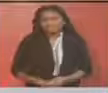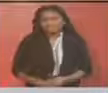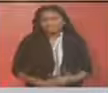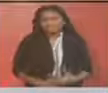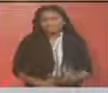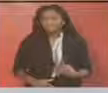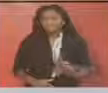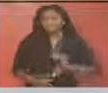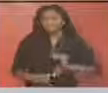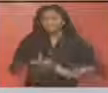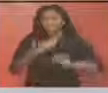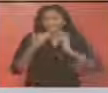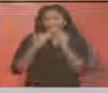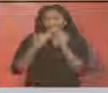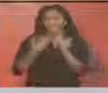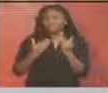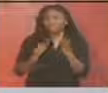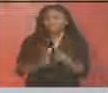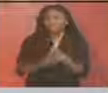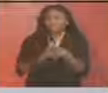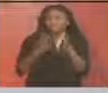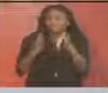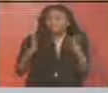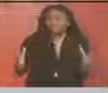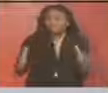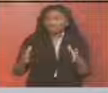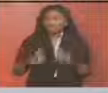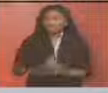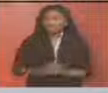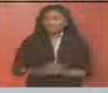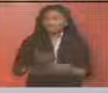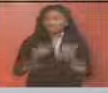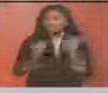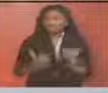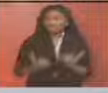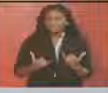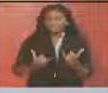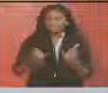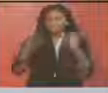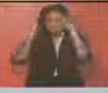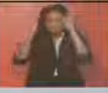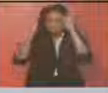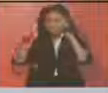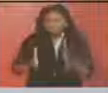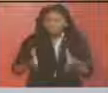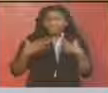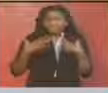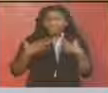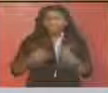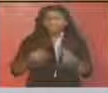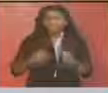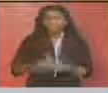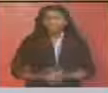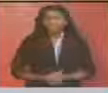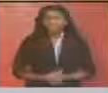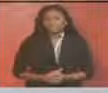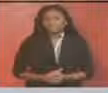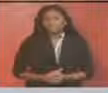Thank you very much, Professor Carrington. And we go now to the Honorable Terence Deyalsingh, Minister of Health, for a